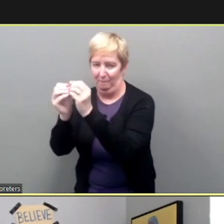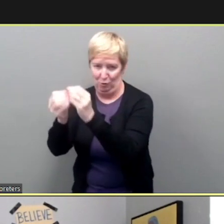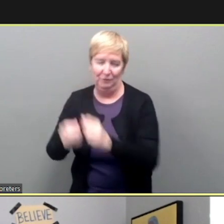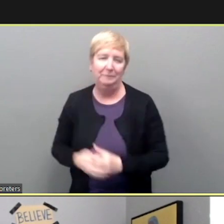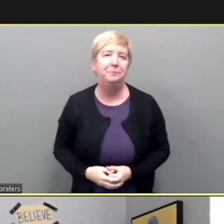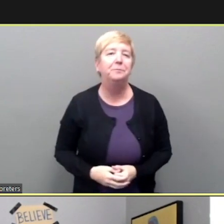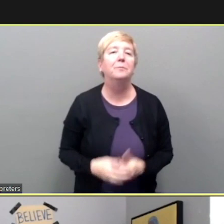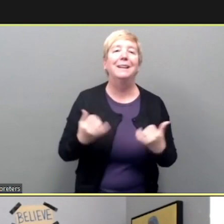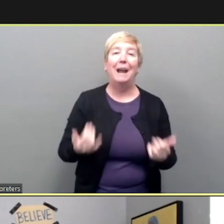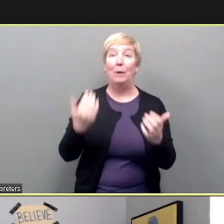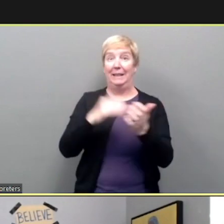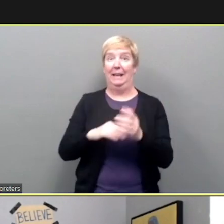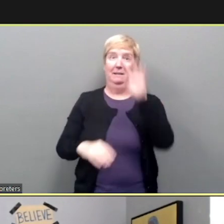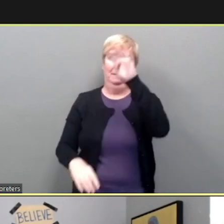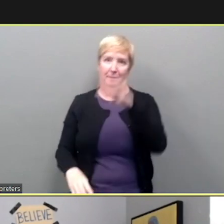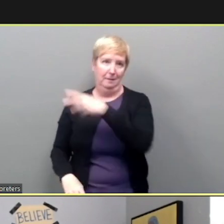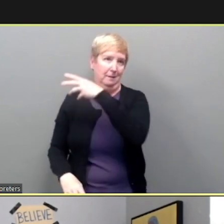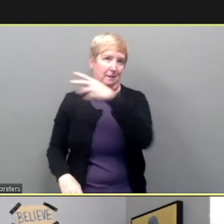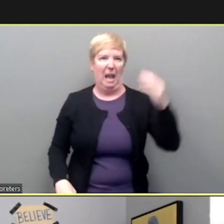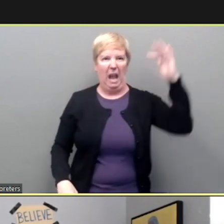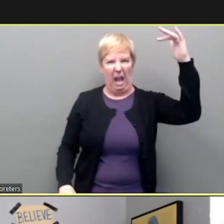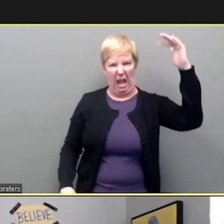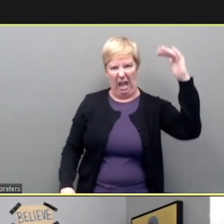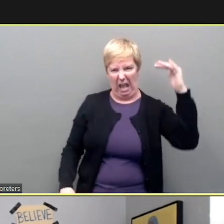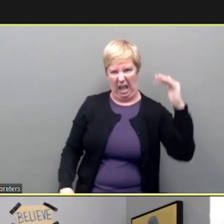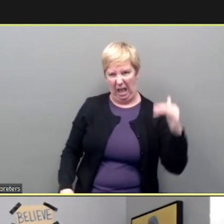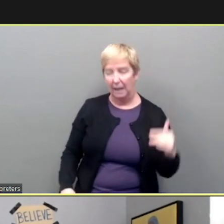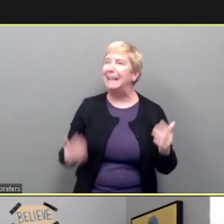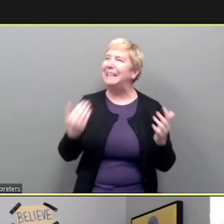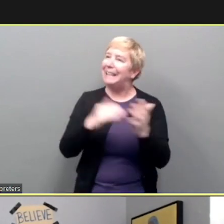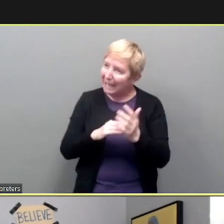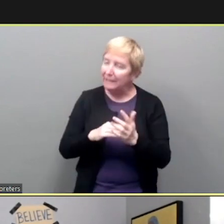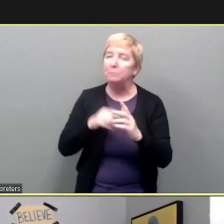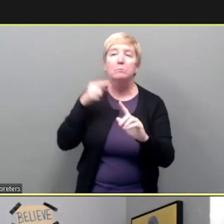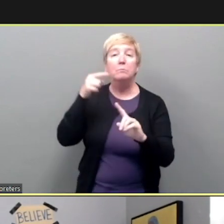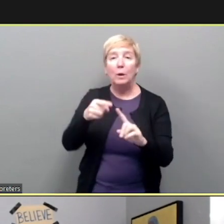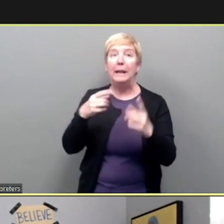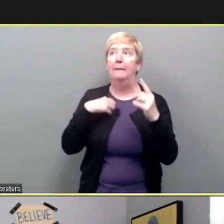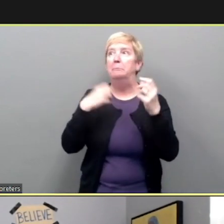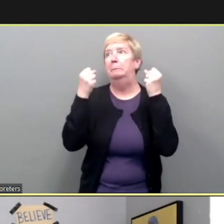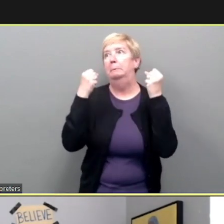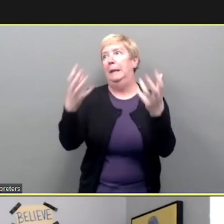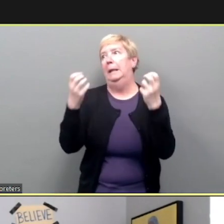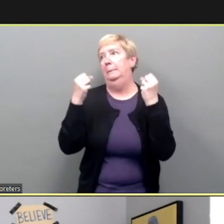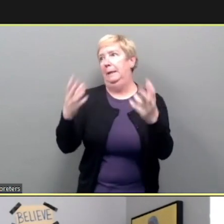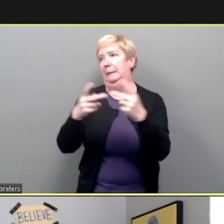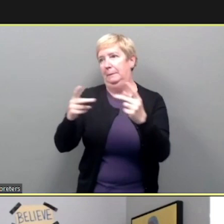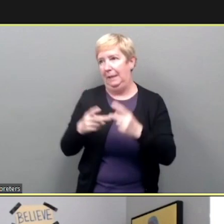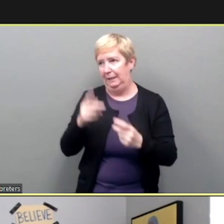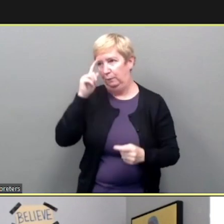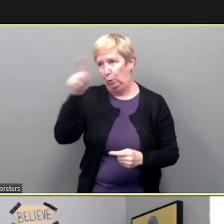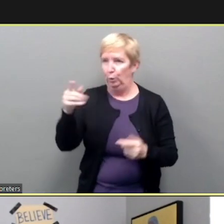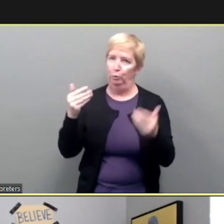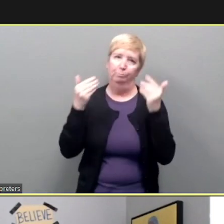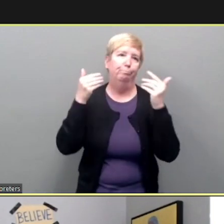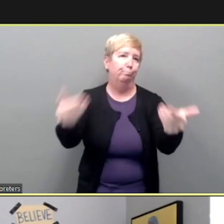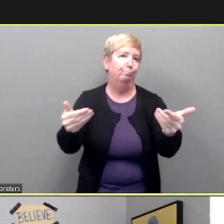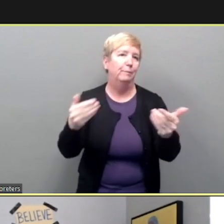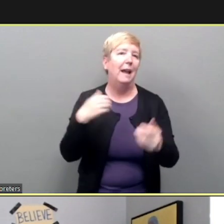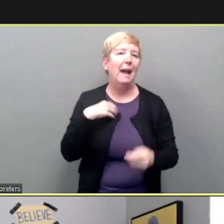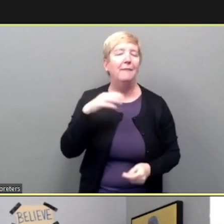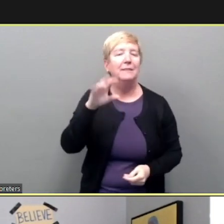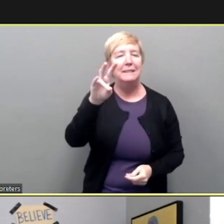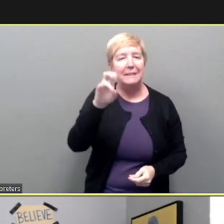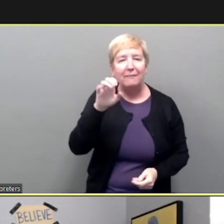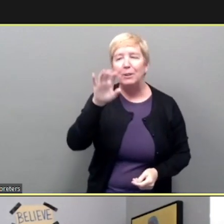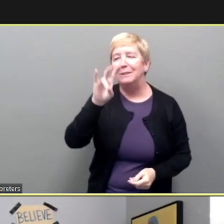Okay, and then once again, there are tons of vaccine sites as well. Between today and December 15th, there's